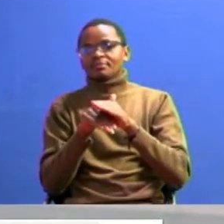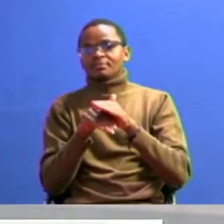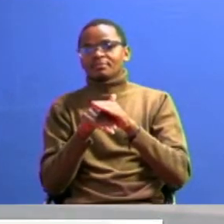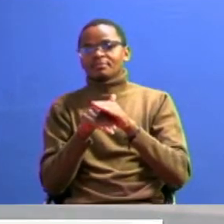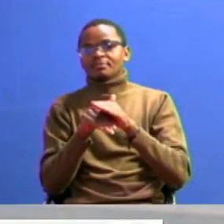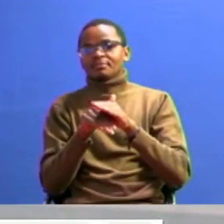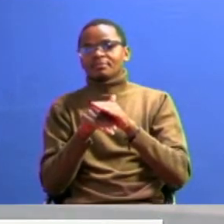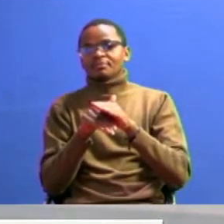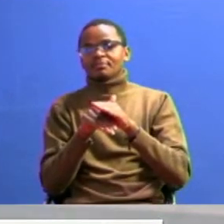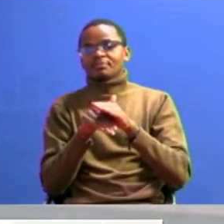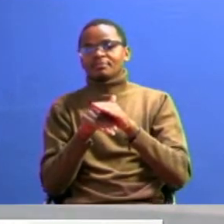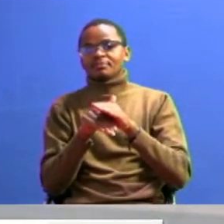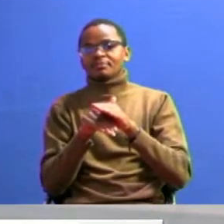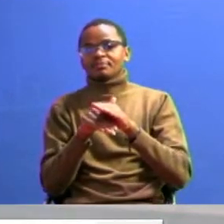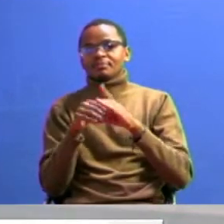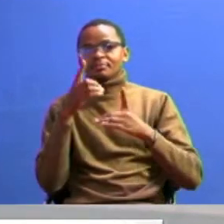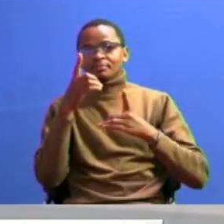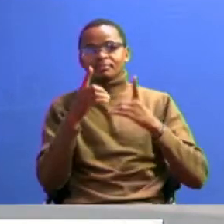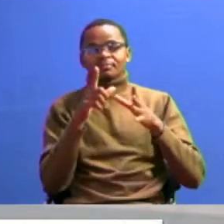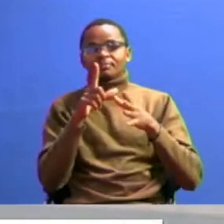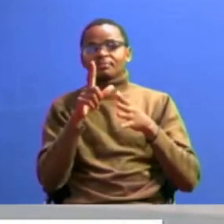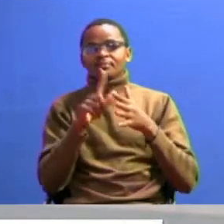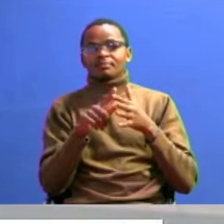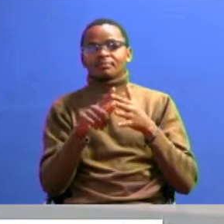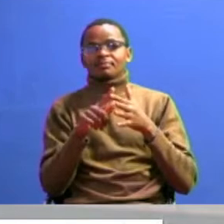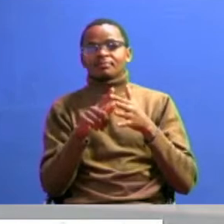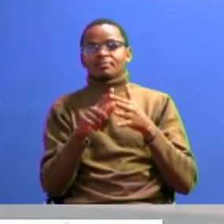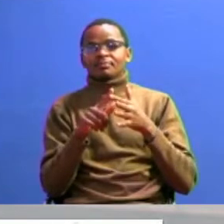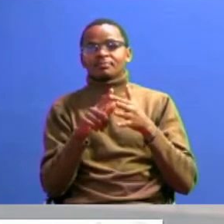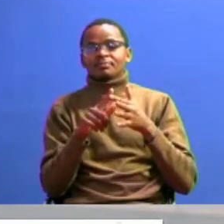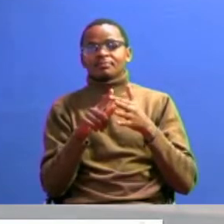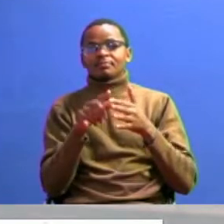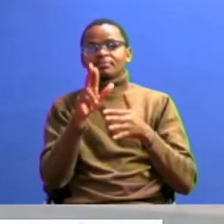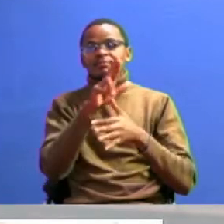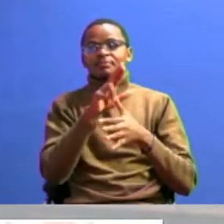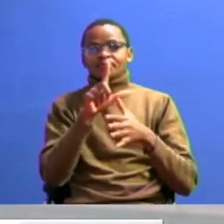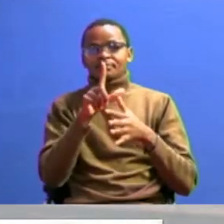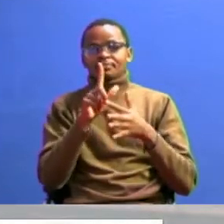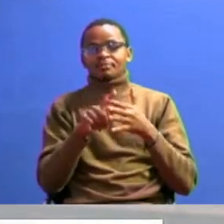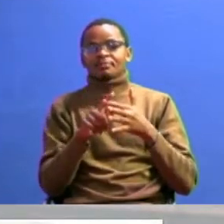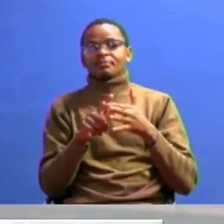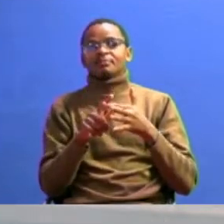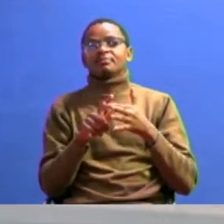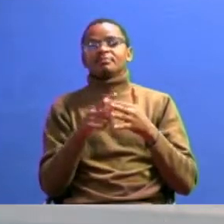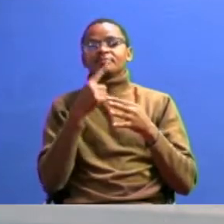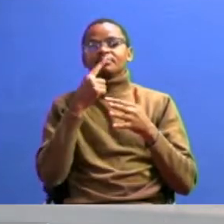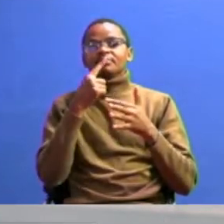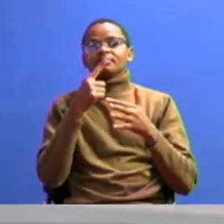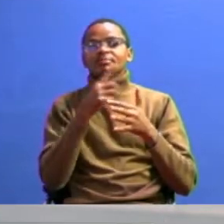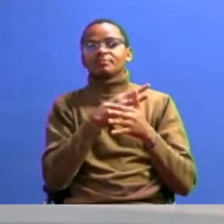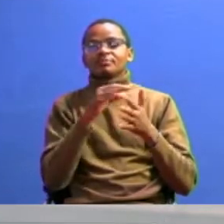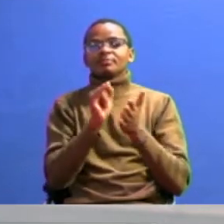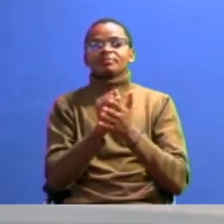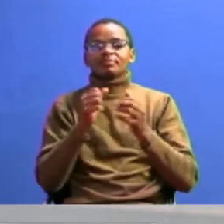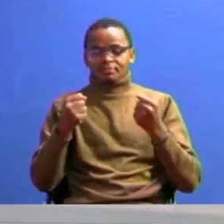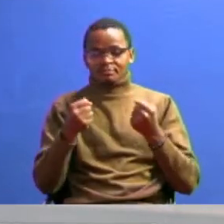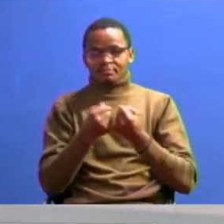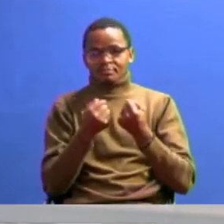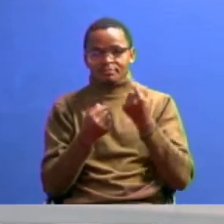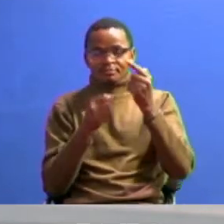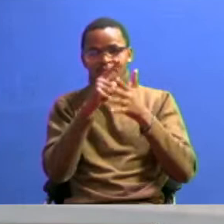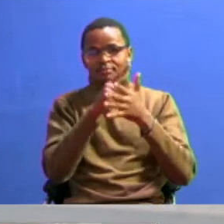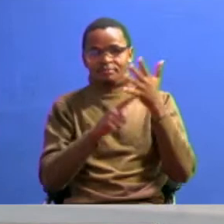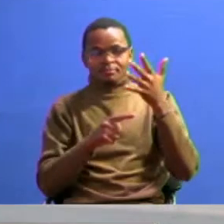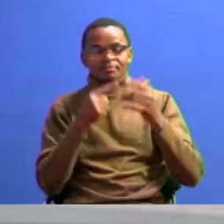partner in the Consortium of Drug and Substance Abuse, you've said. So, and that happens to be what we are